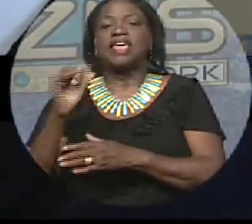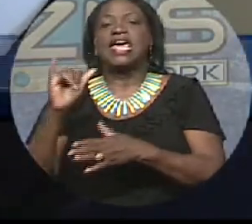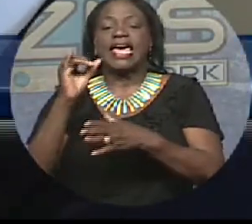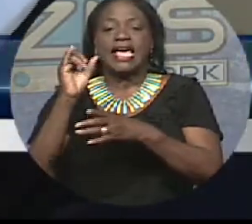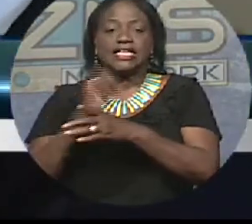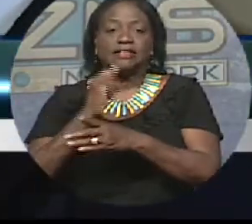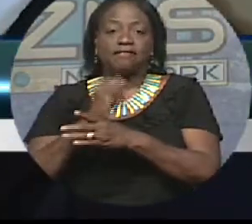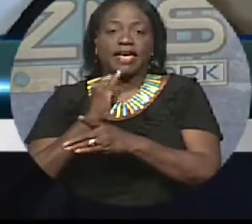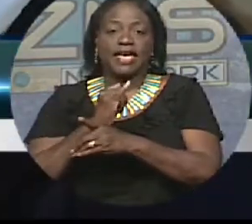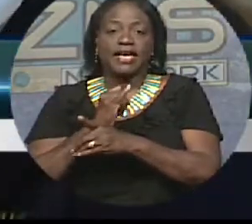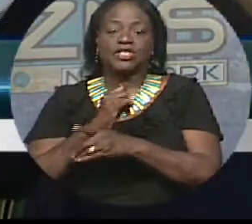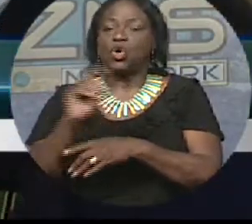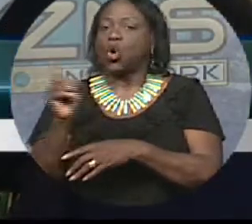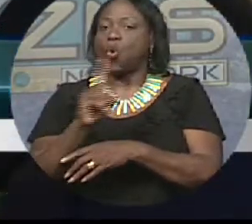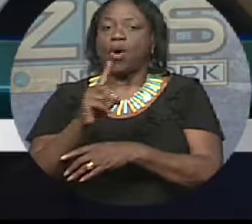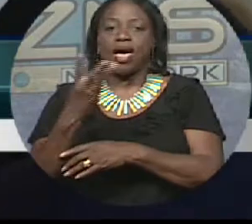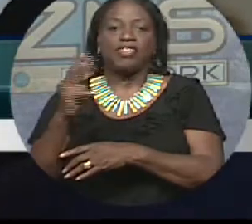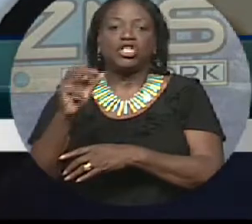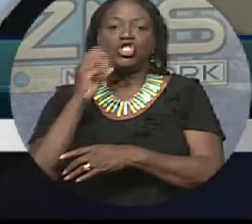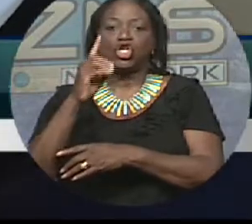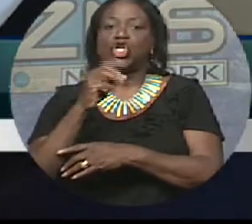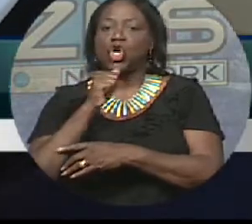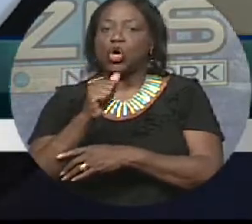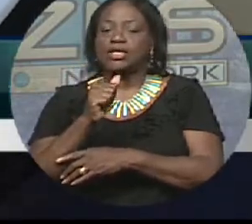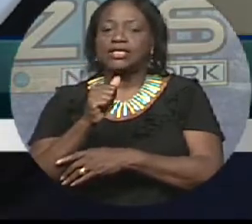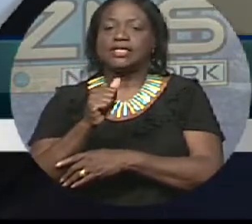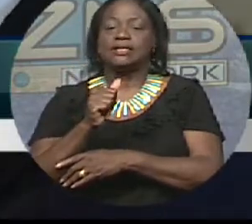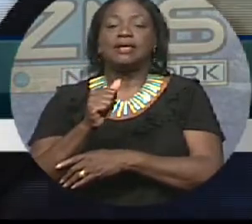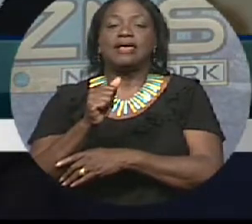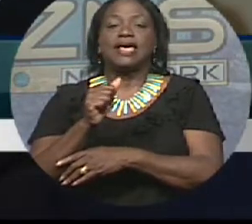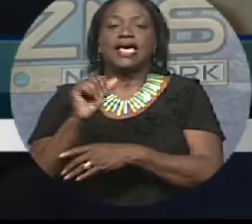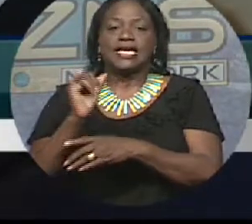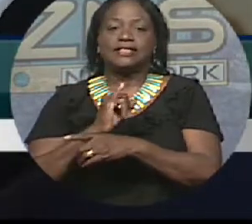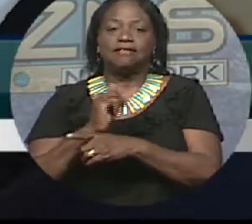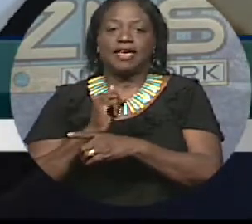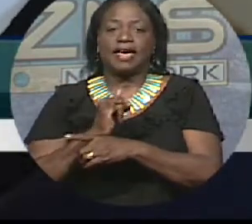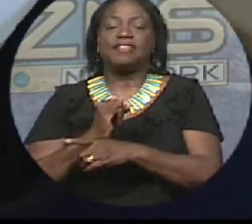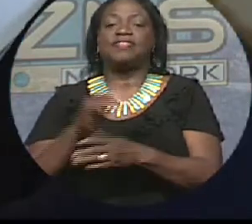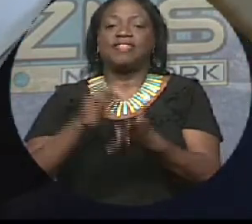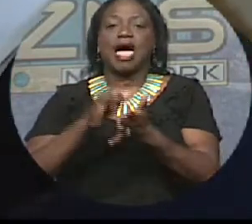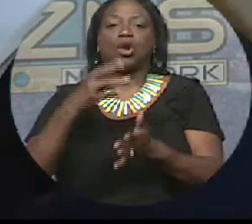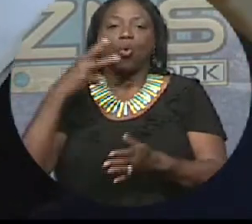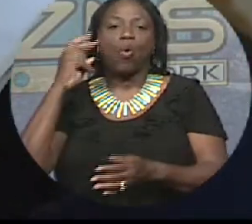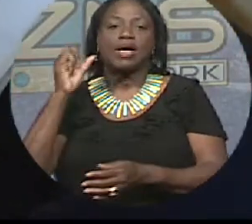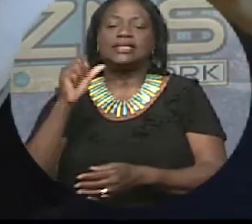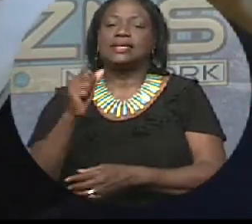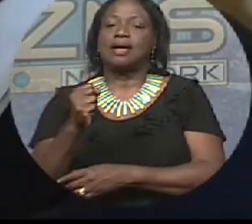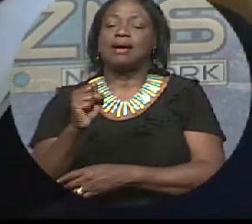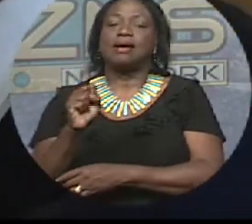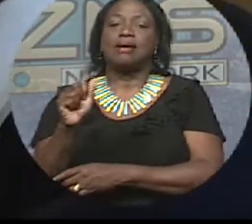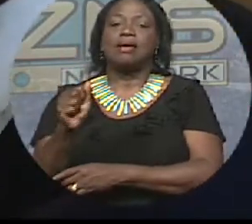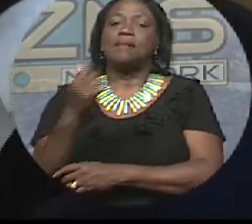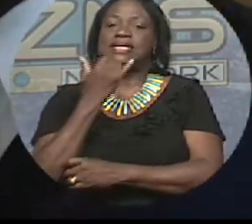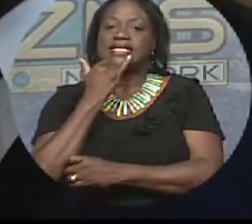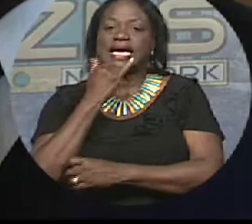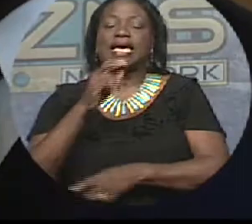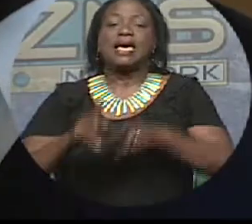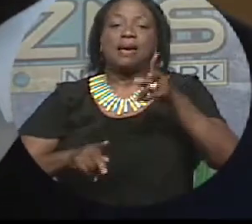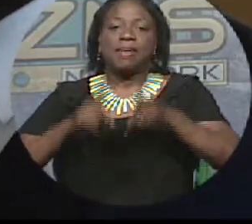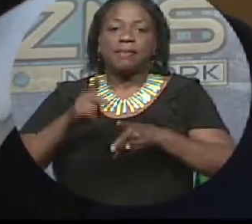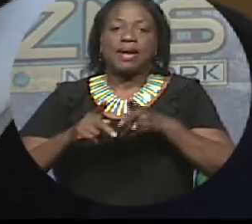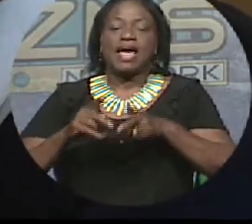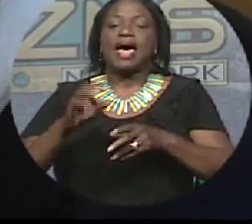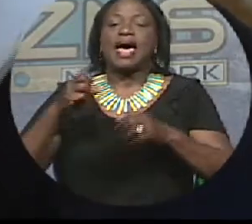ought not to, no matter what they say on that, that it was a mistake on their part to do that. And people have commented